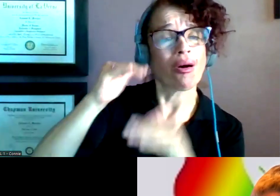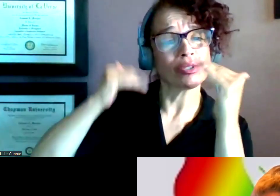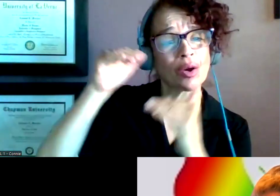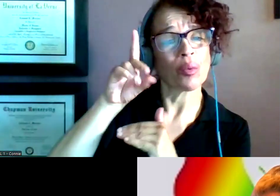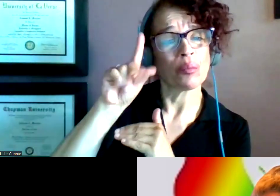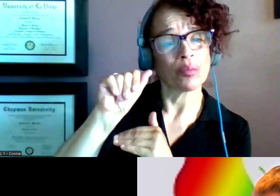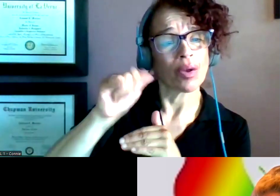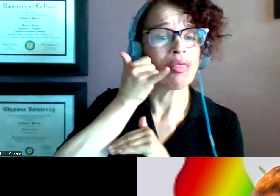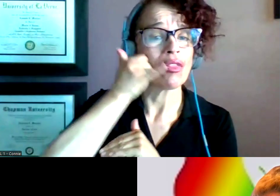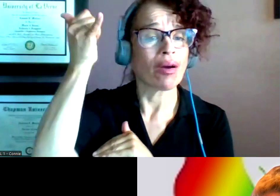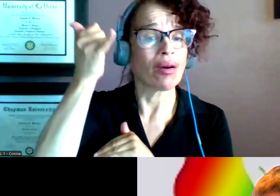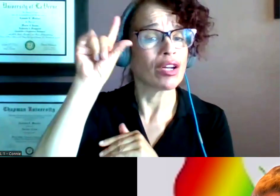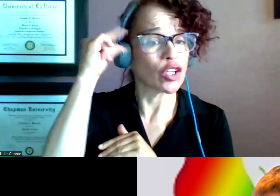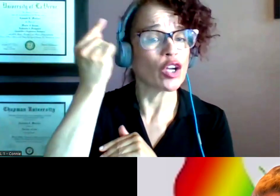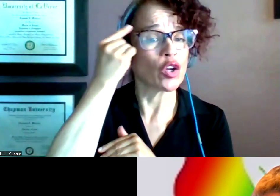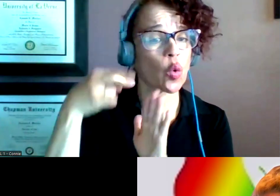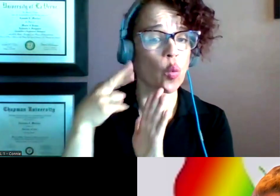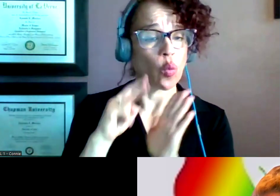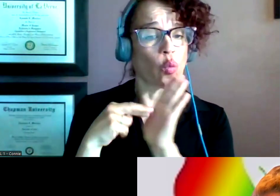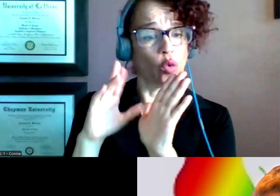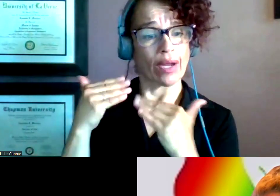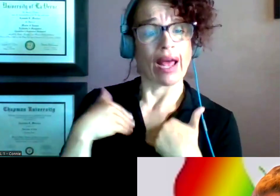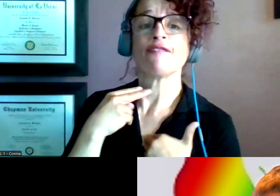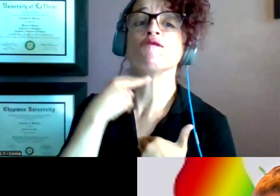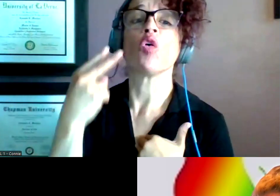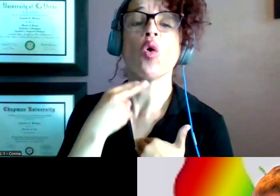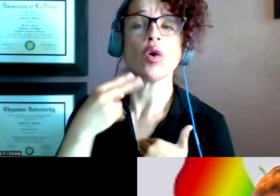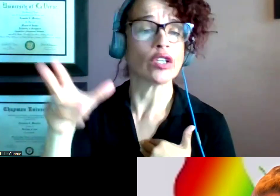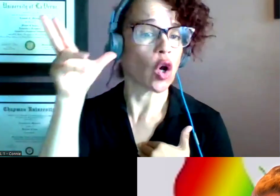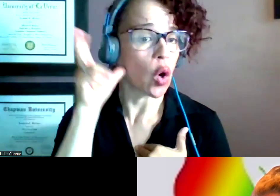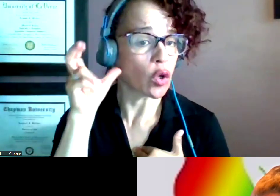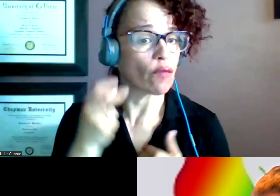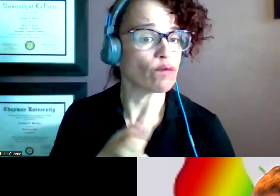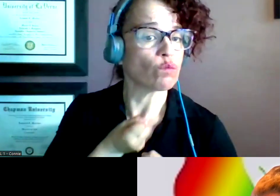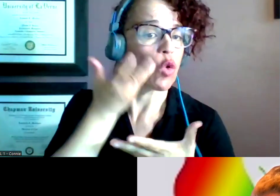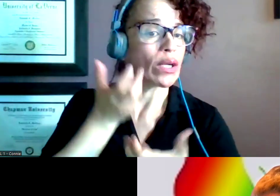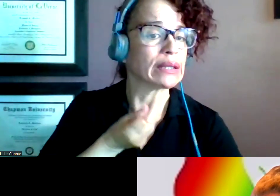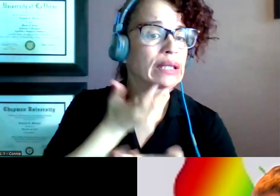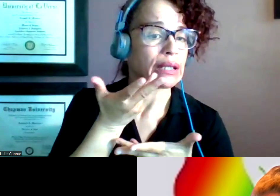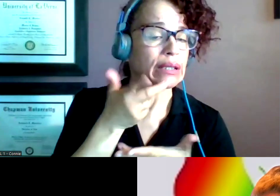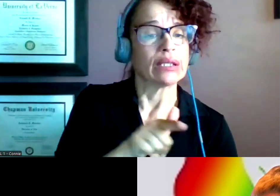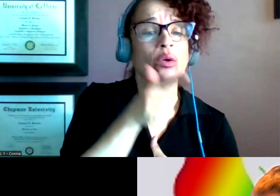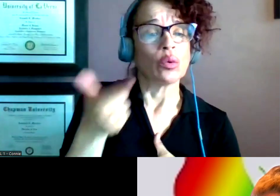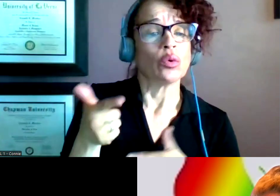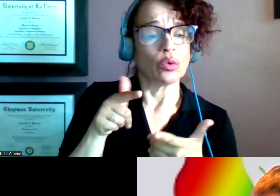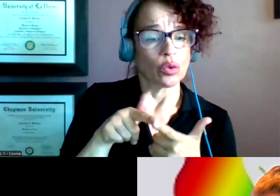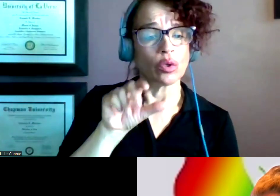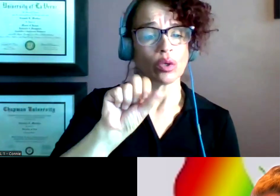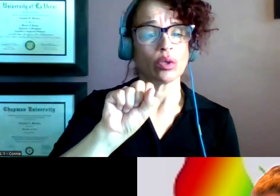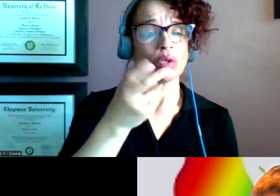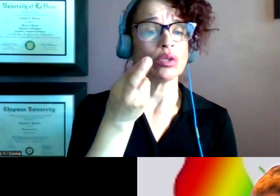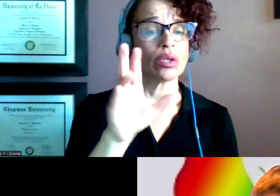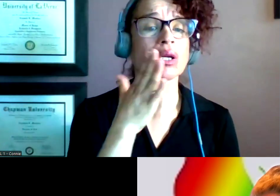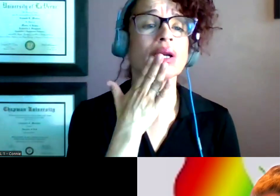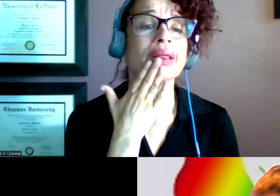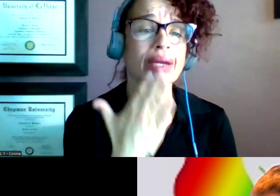you can call the governor and your representative to have your voice heard. And with that, I'm going to pass it to Sherry. Thank